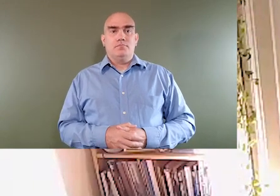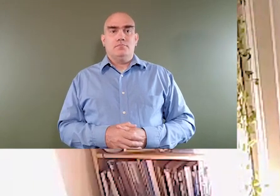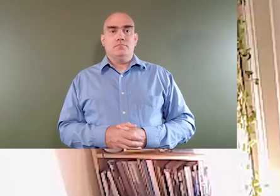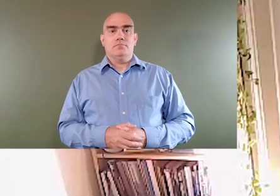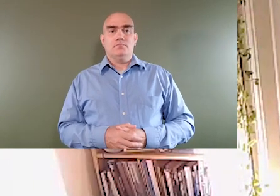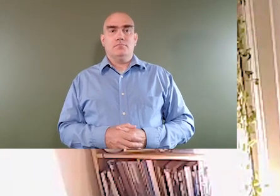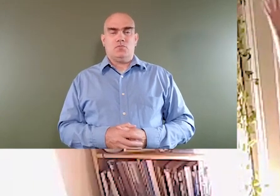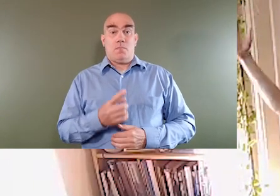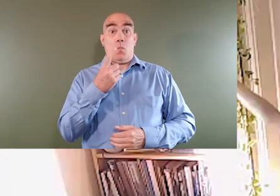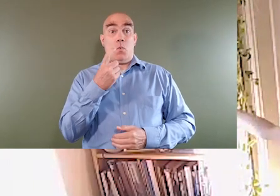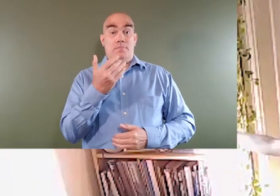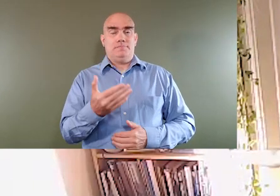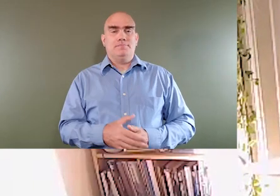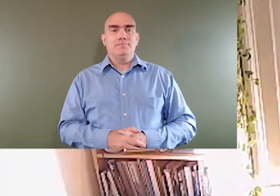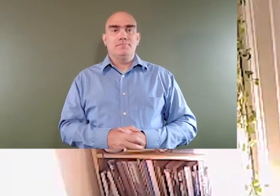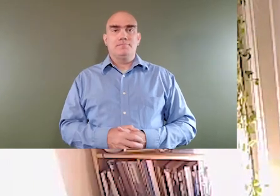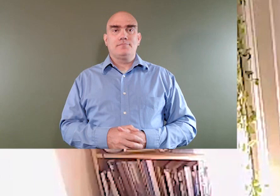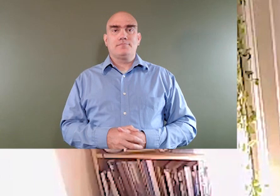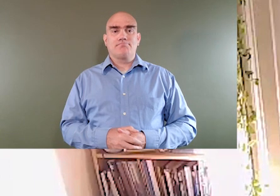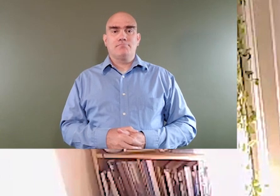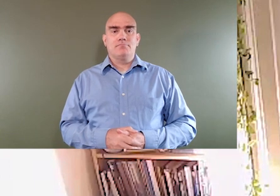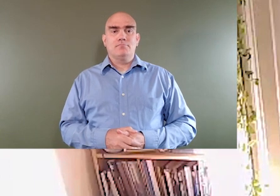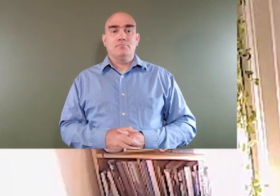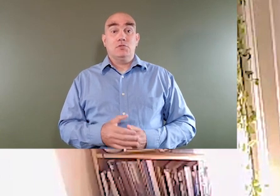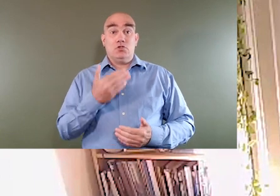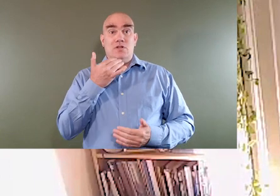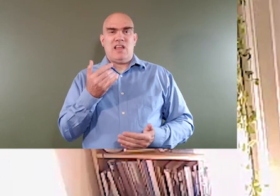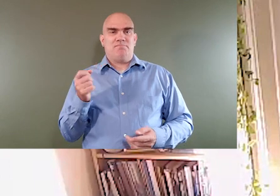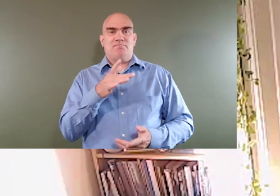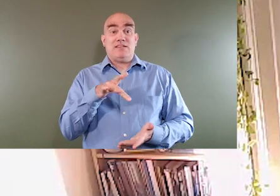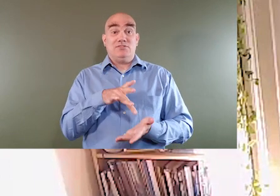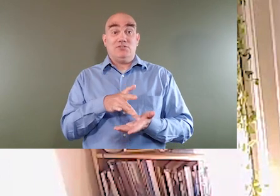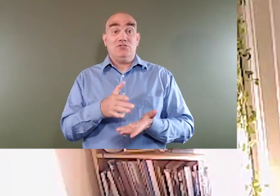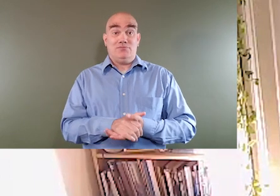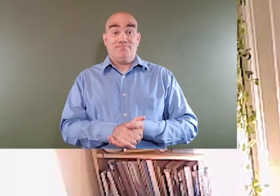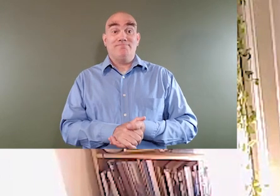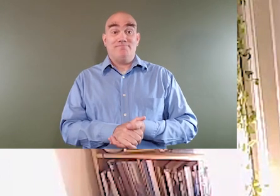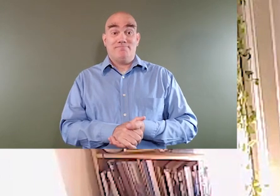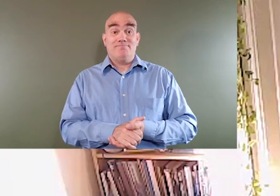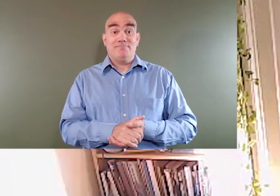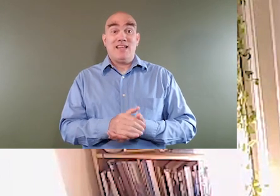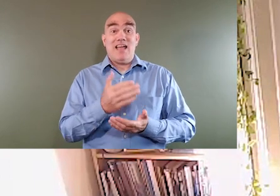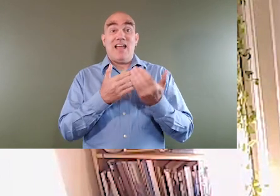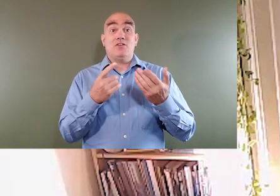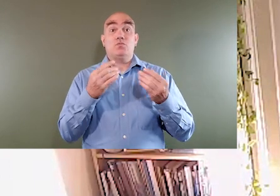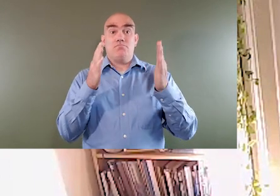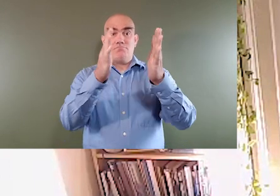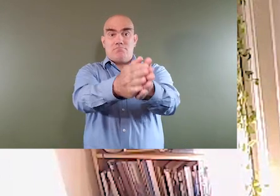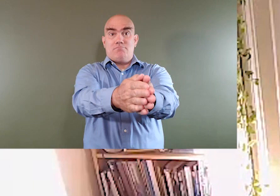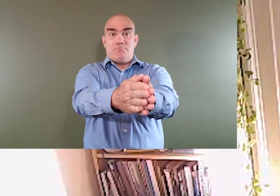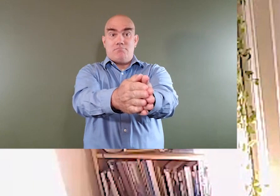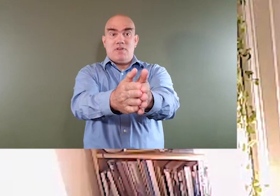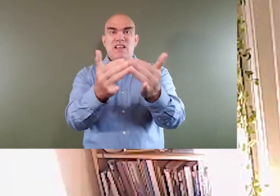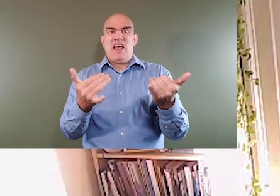Do one more there. Good. And then you're going to come back to the center. Hands are going to be in front of you facing forward. Yeah. We're going to do our